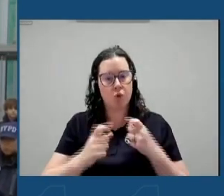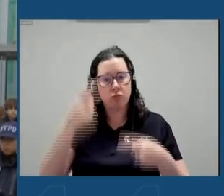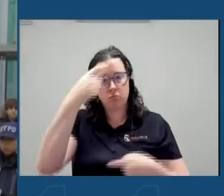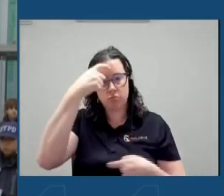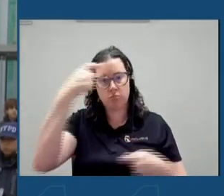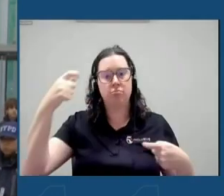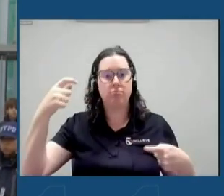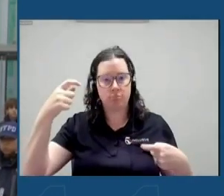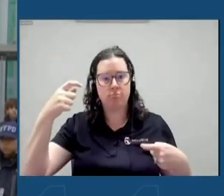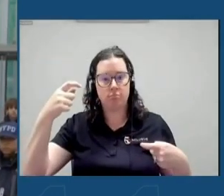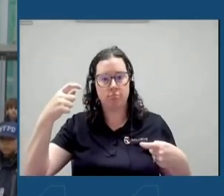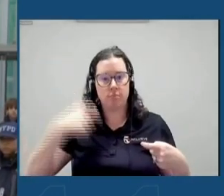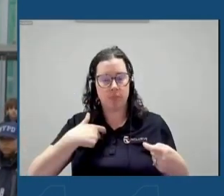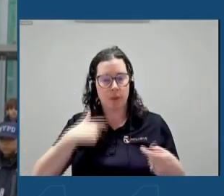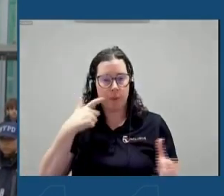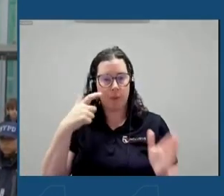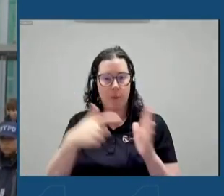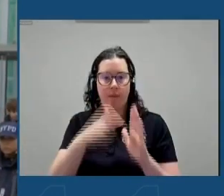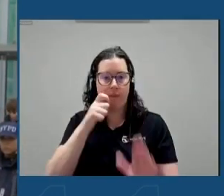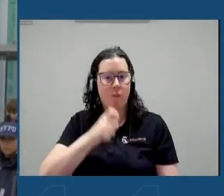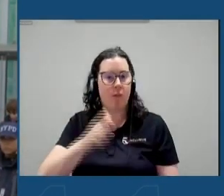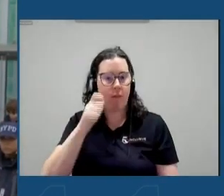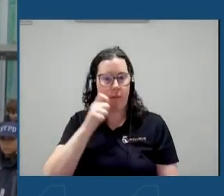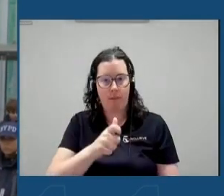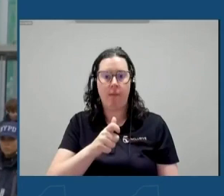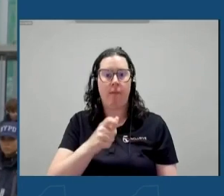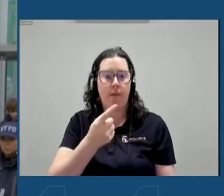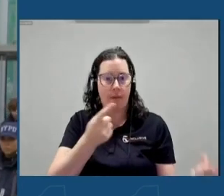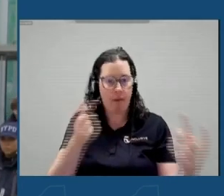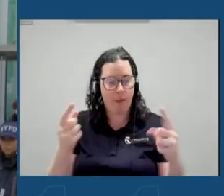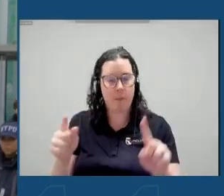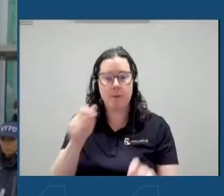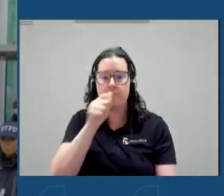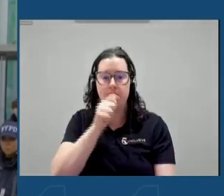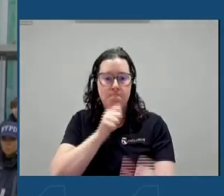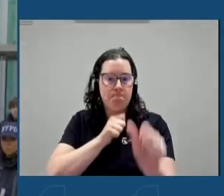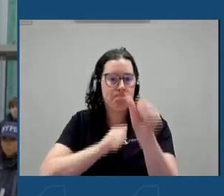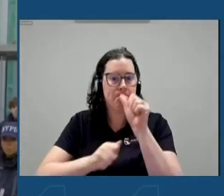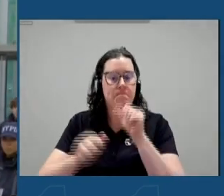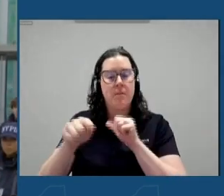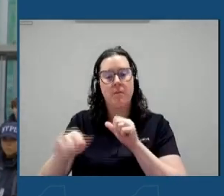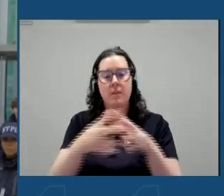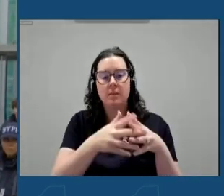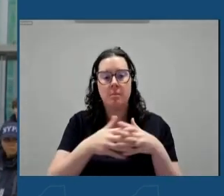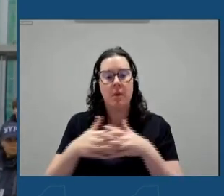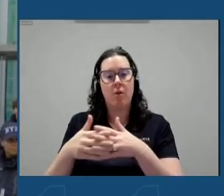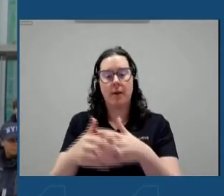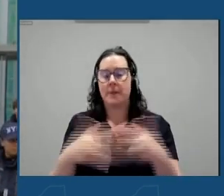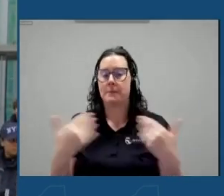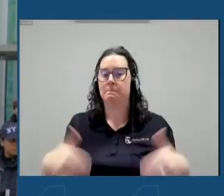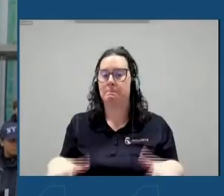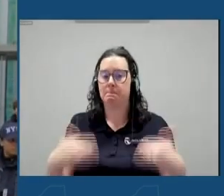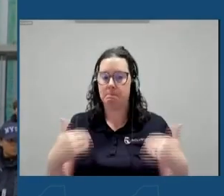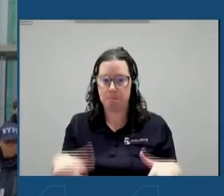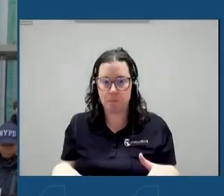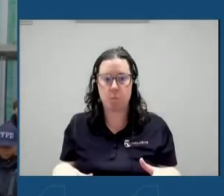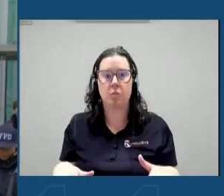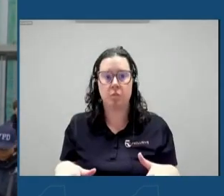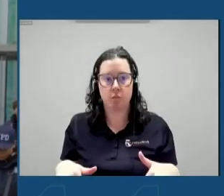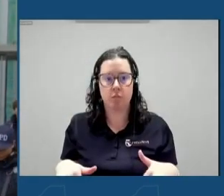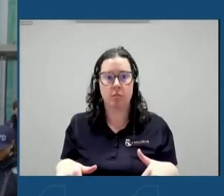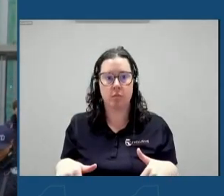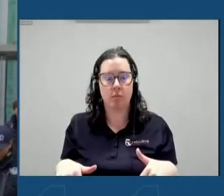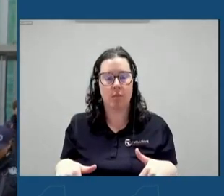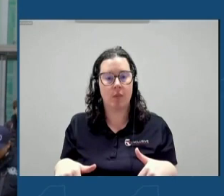that we face every day. The resiliency of this country, of this nation, that was communicated